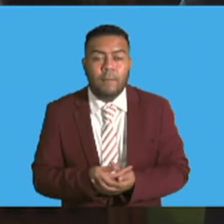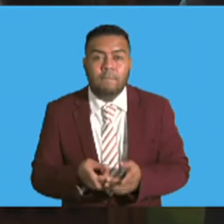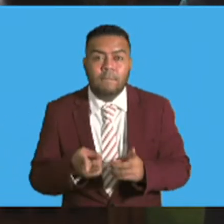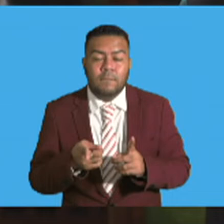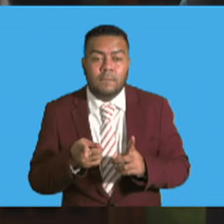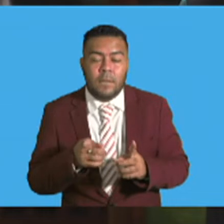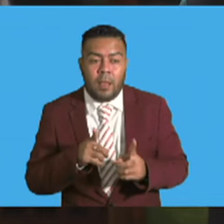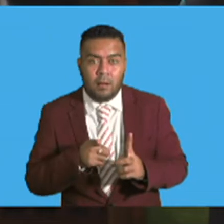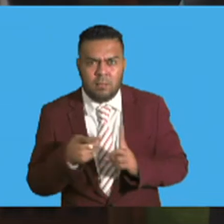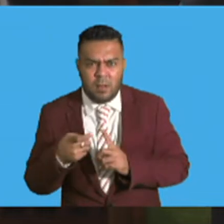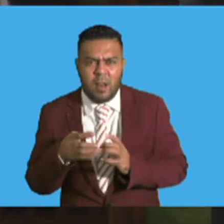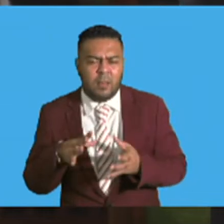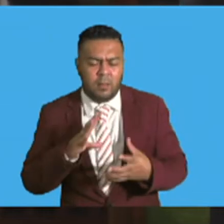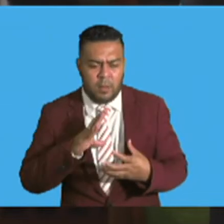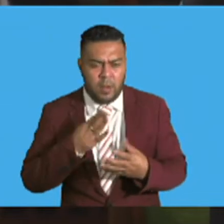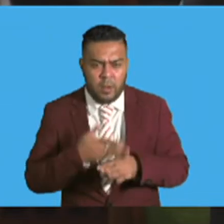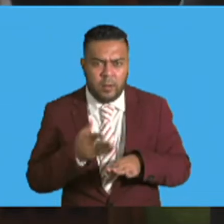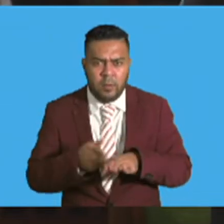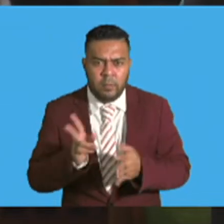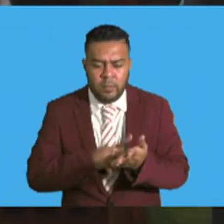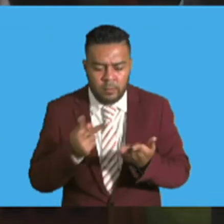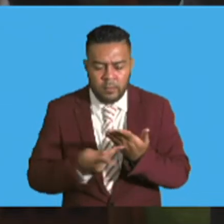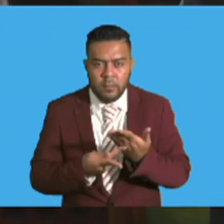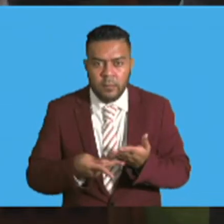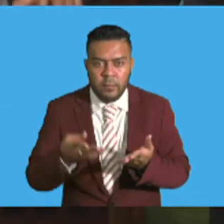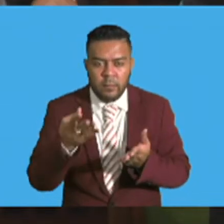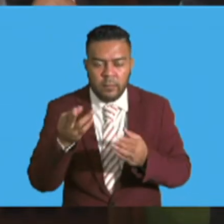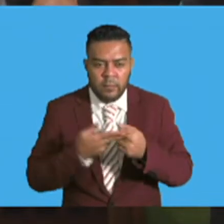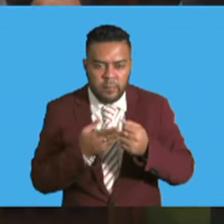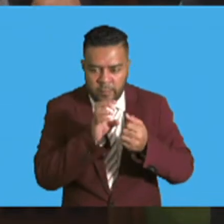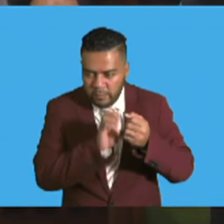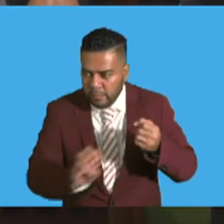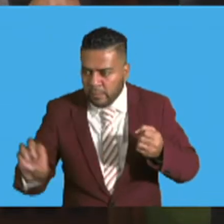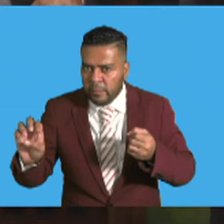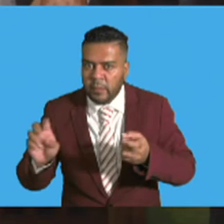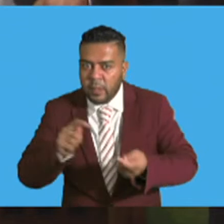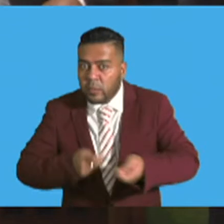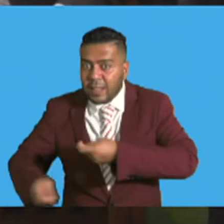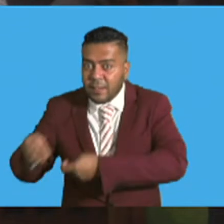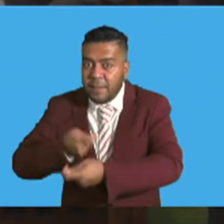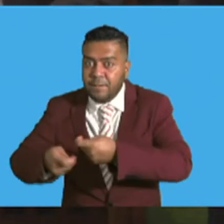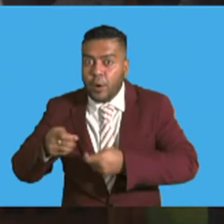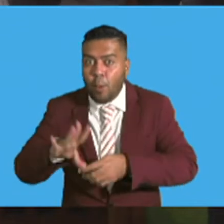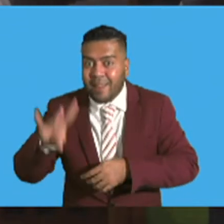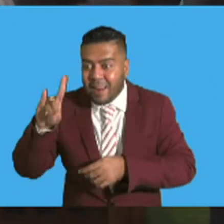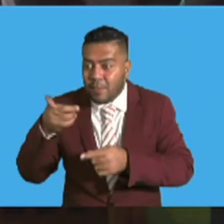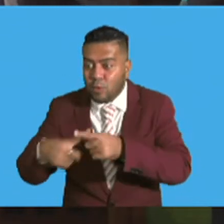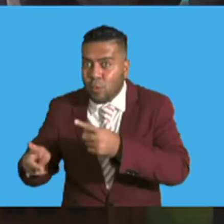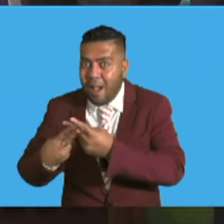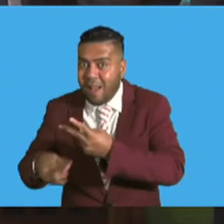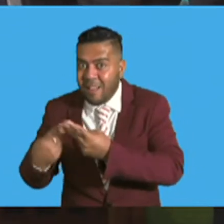this embryo transfer program, which will ensure there's no transfer of any diseases. These